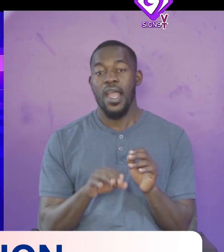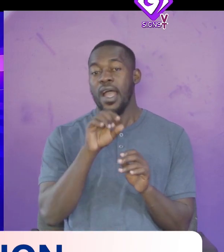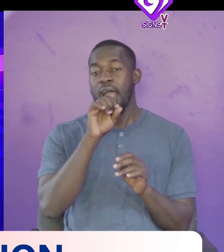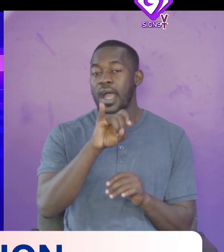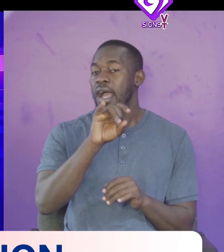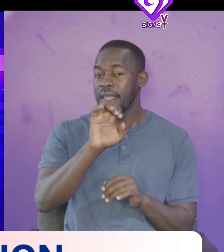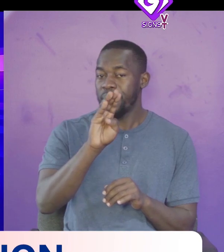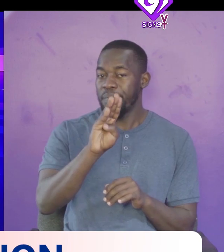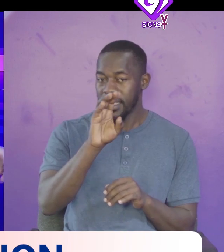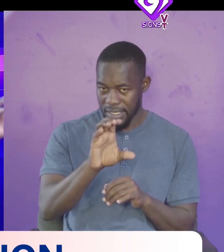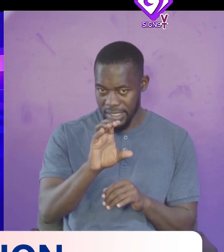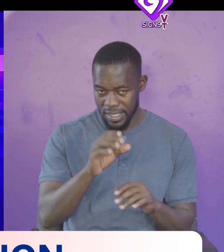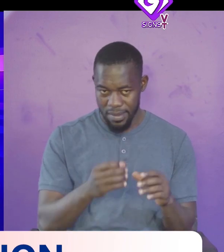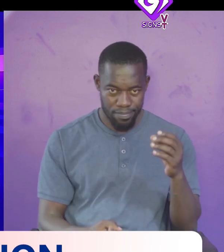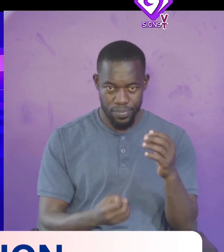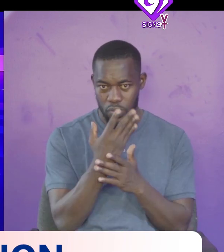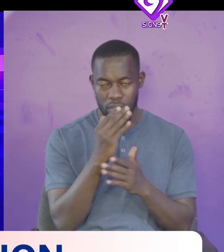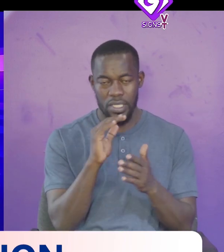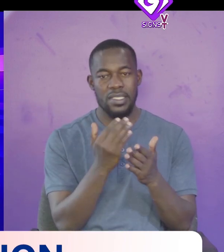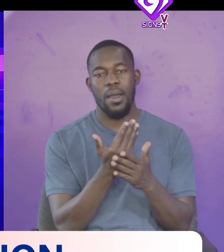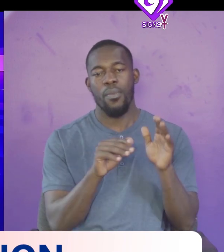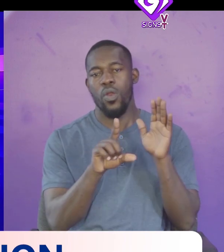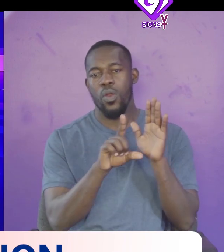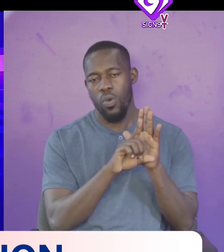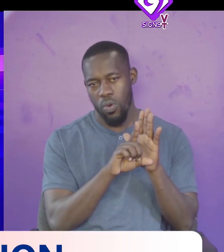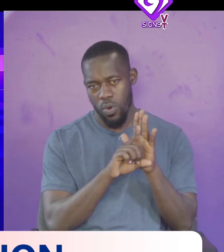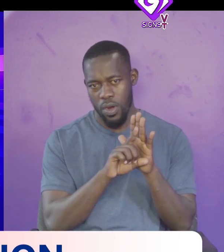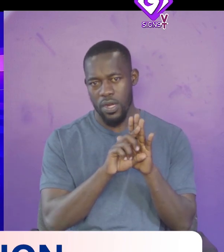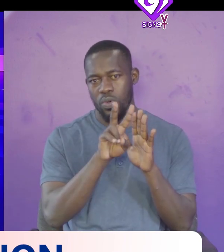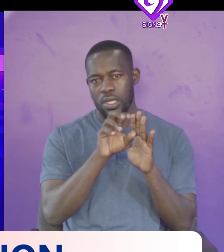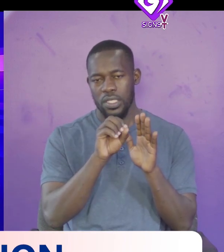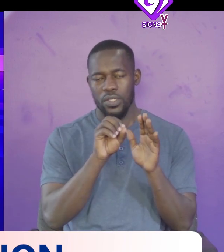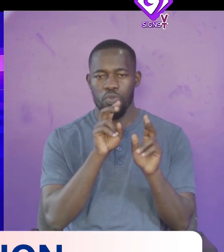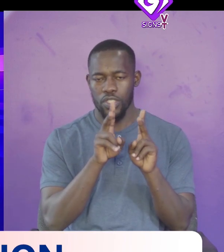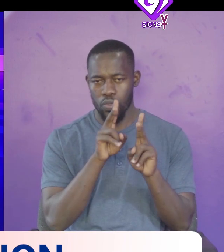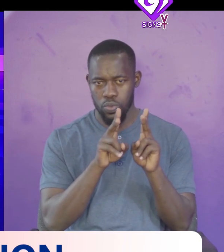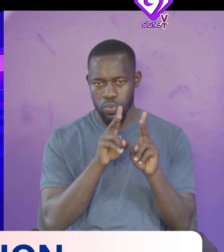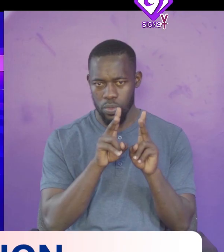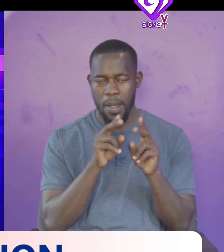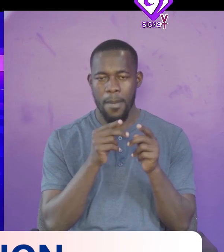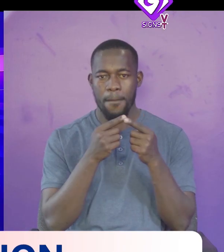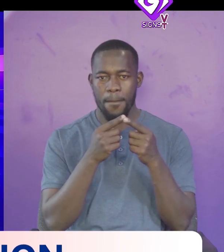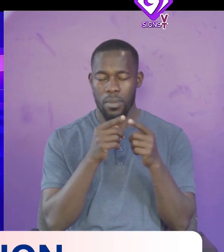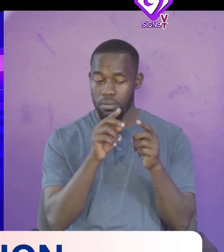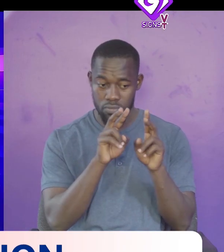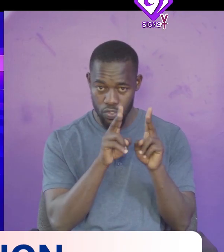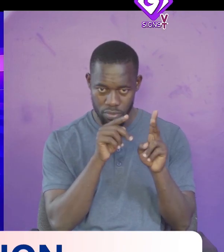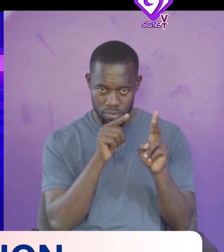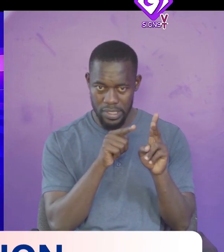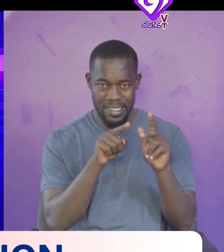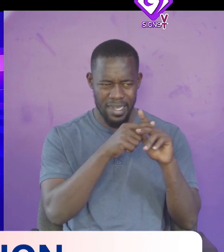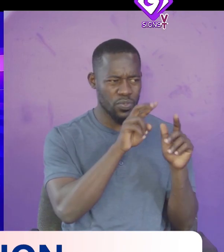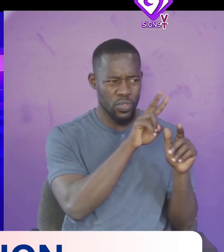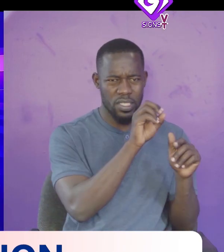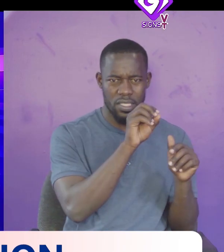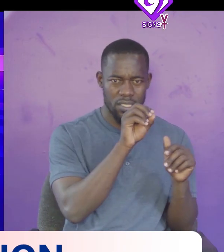in 2022. They started being produced in 2013 and 2017, but they were applied in 2022. Okay. They came to view